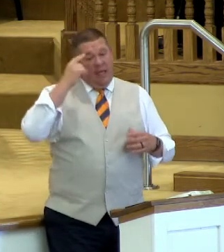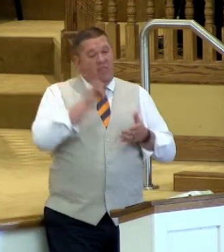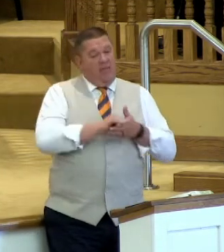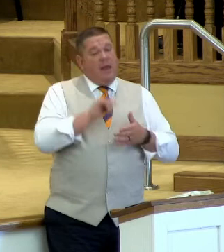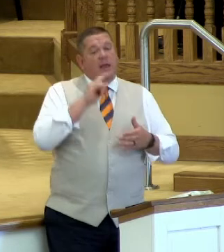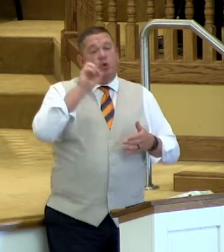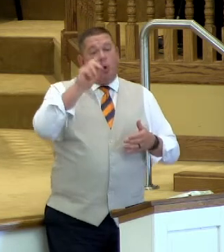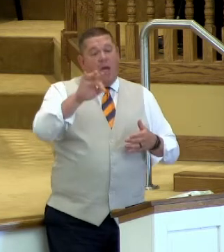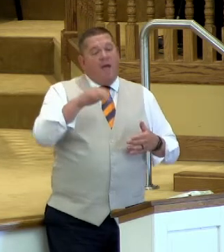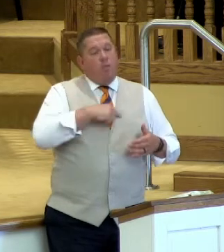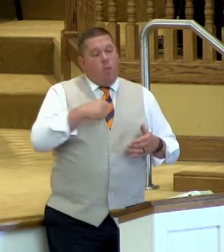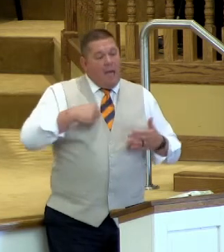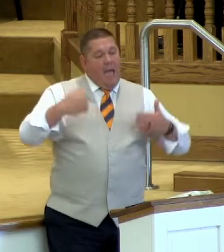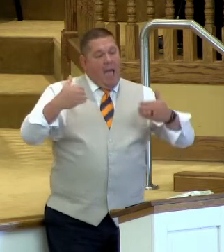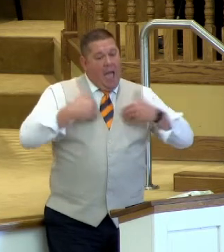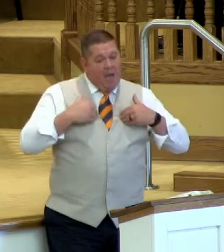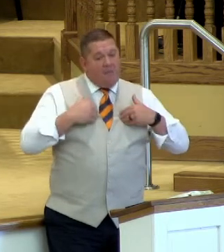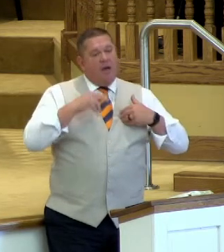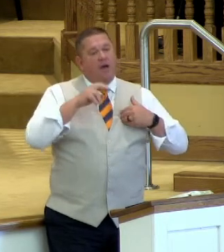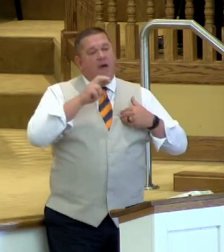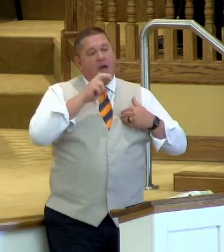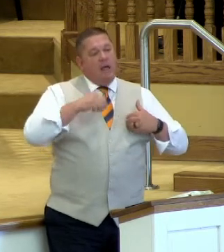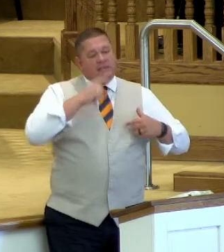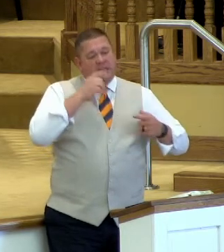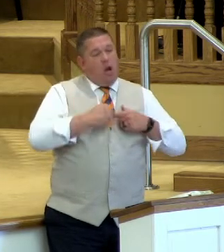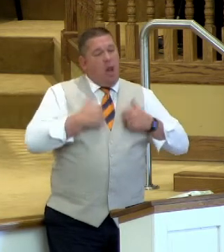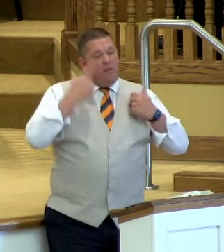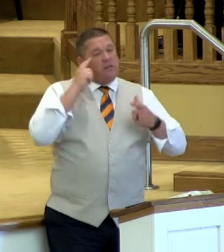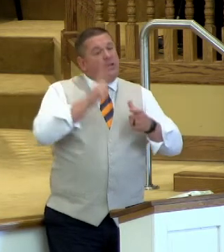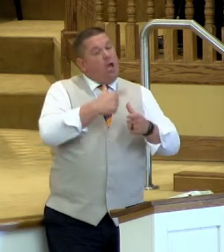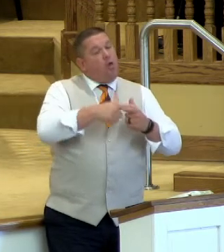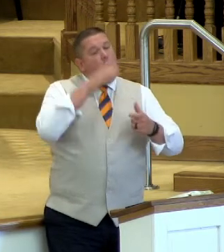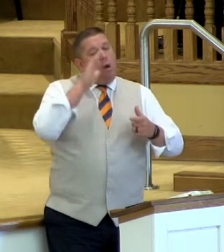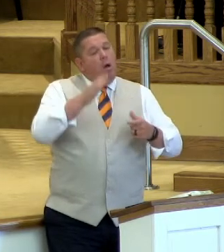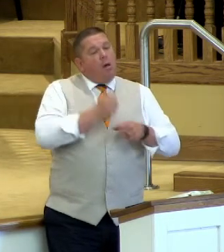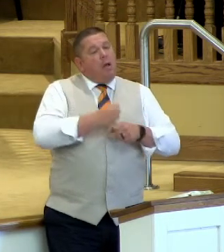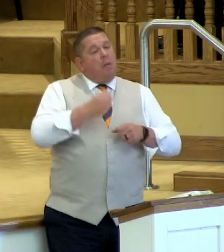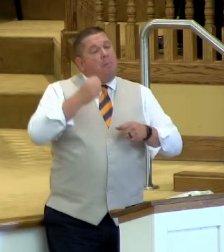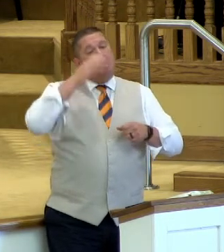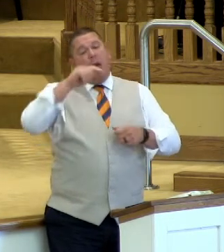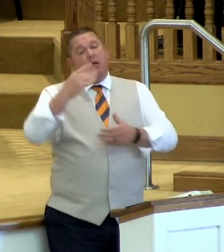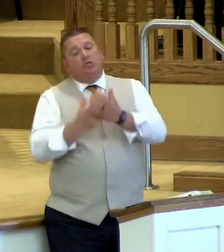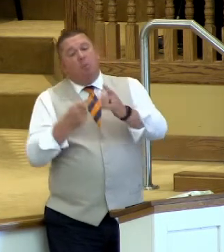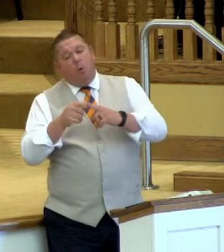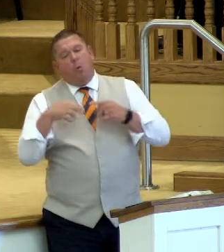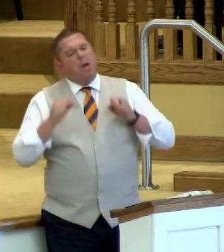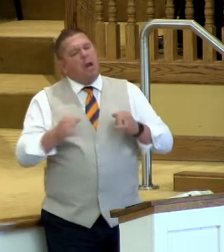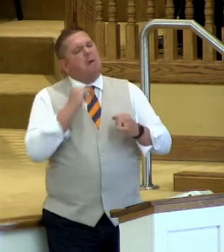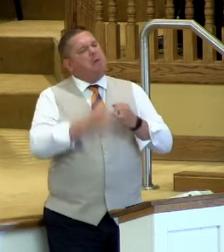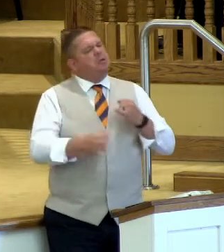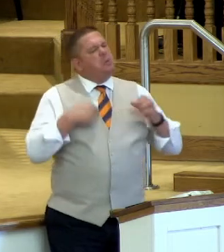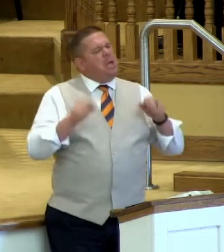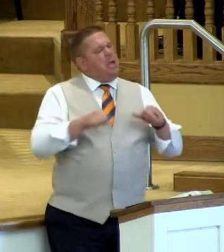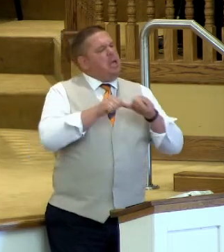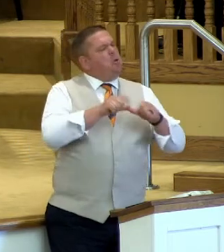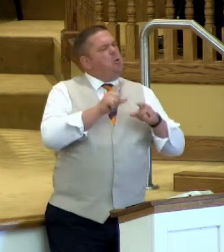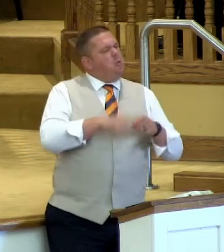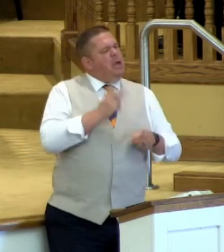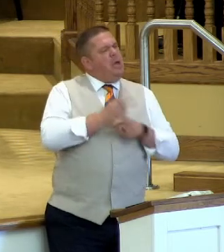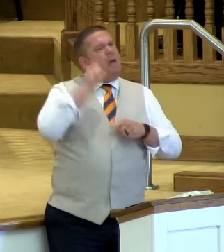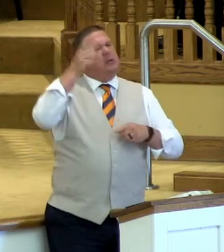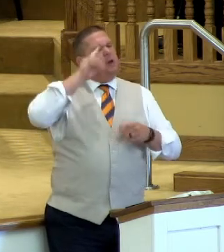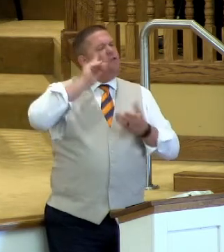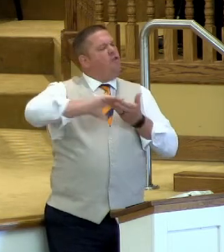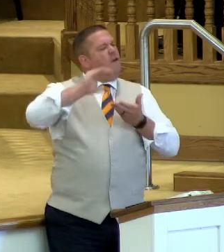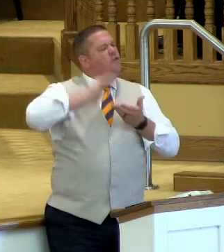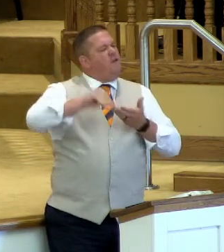that it's okay if we have the viper of sin because either it's gonna get better at some point, or we can continue to keep asking